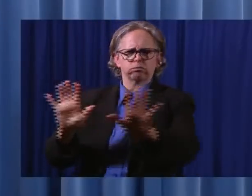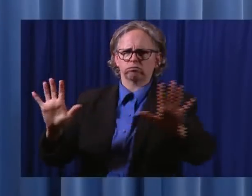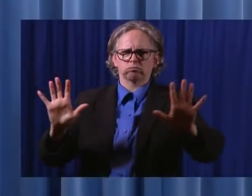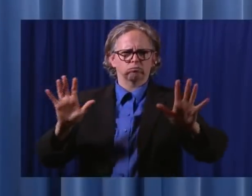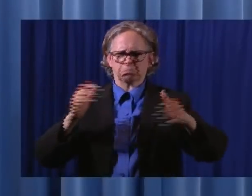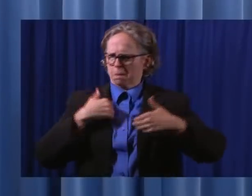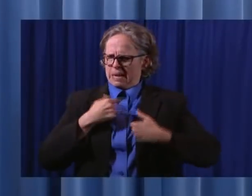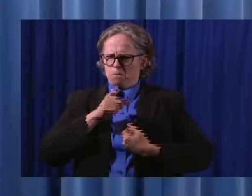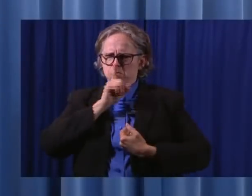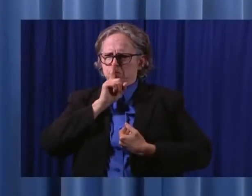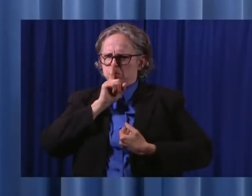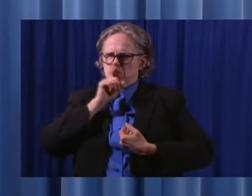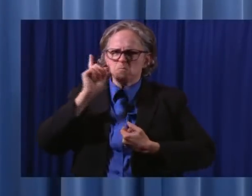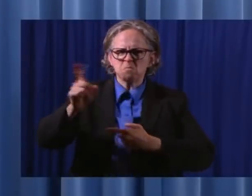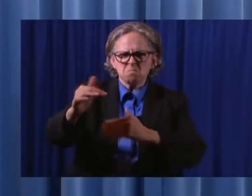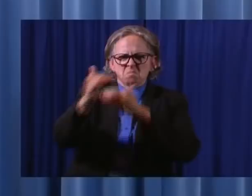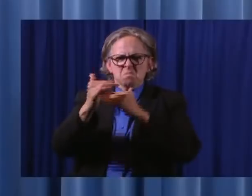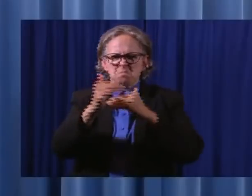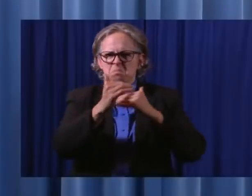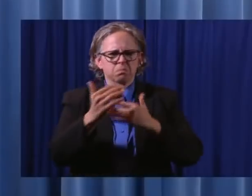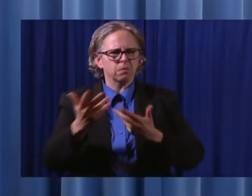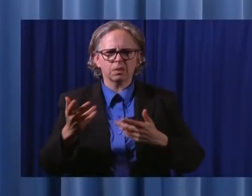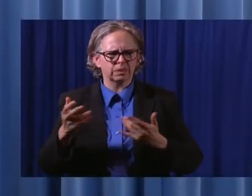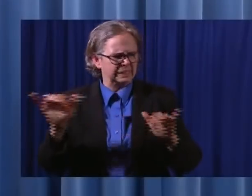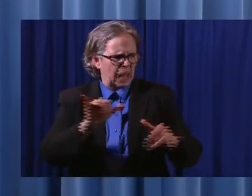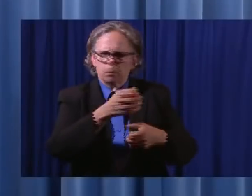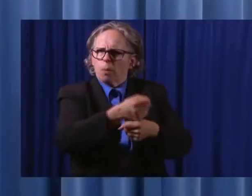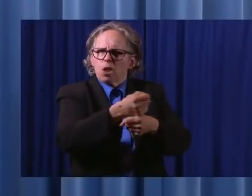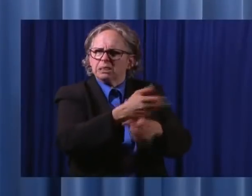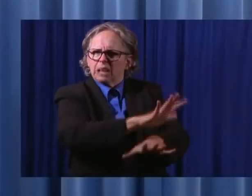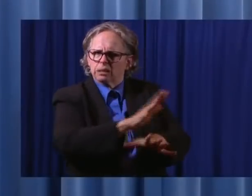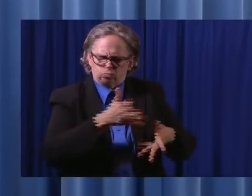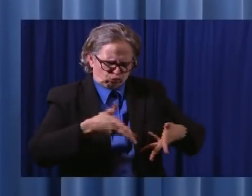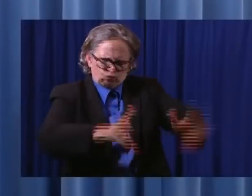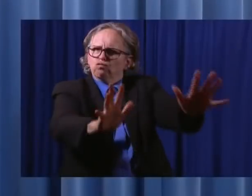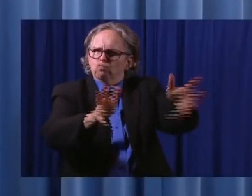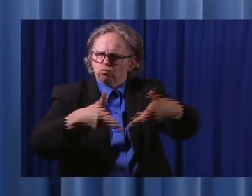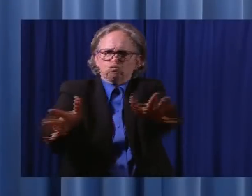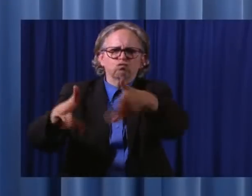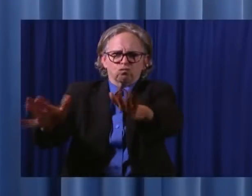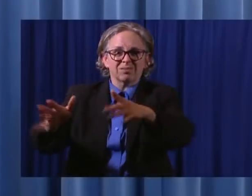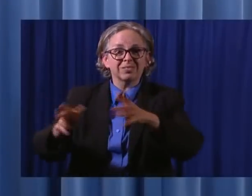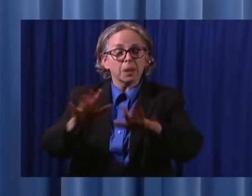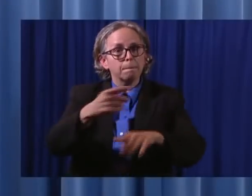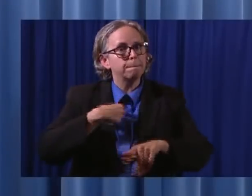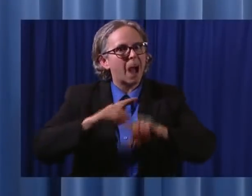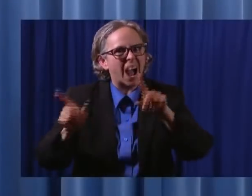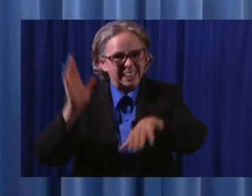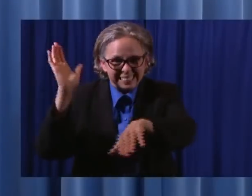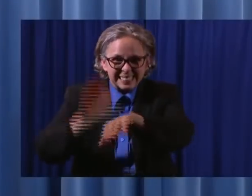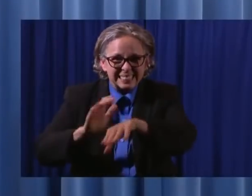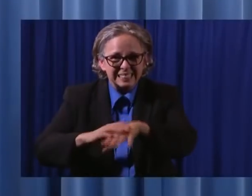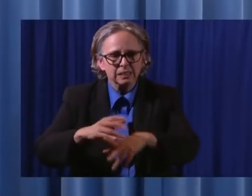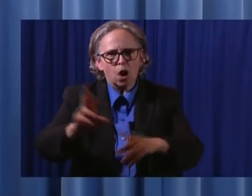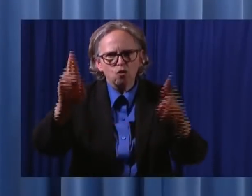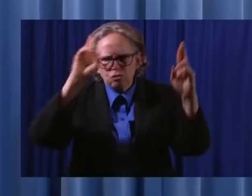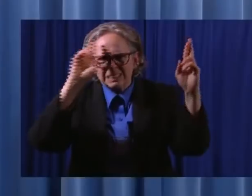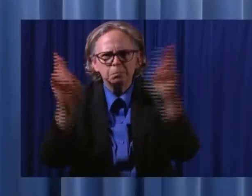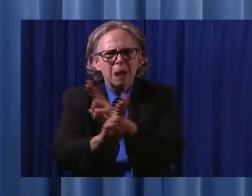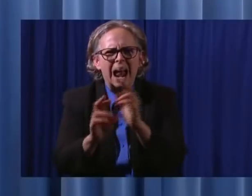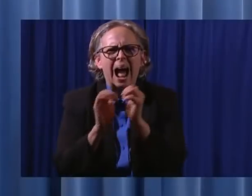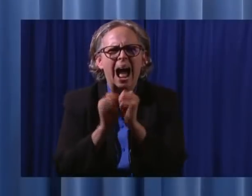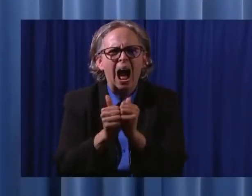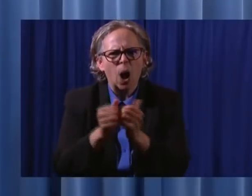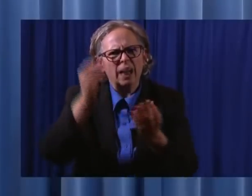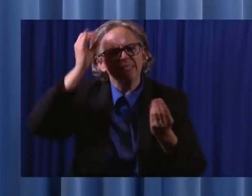way with protesting and freedom of speech. But we ask them, you know, think about your neighbors, think about your friends, and please, please take care of